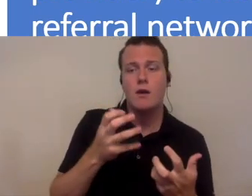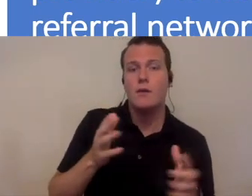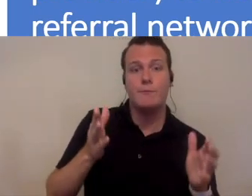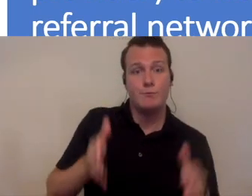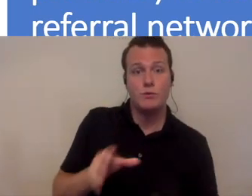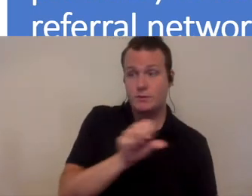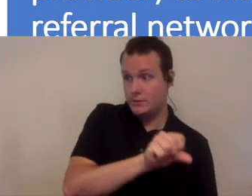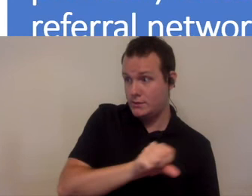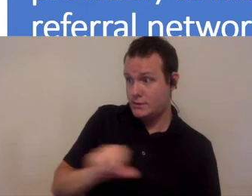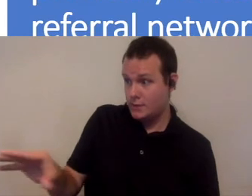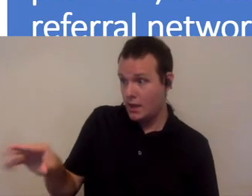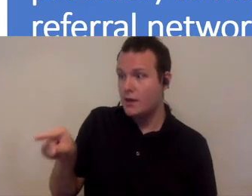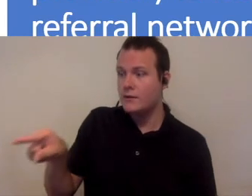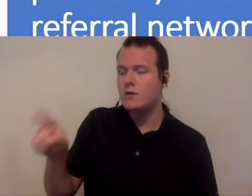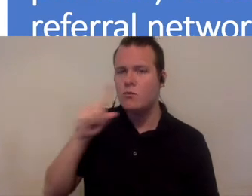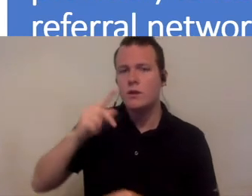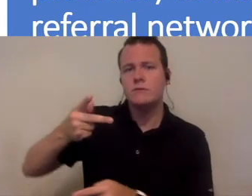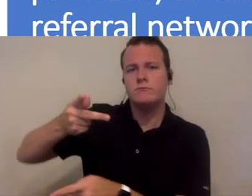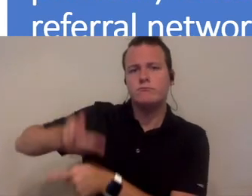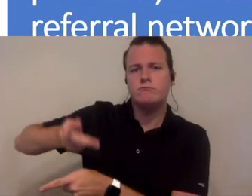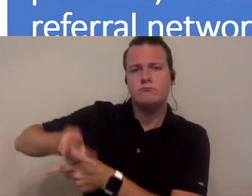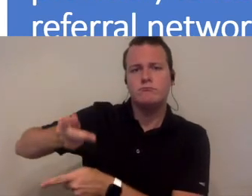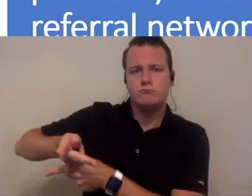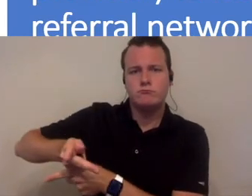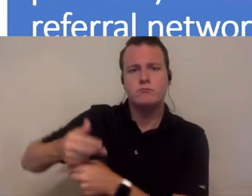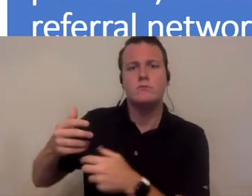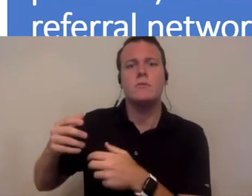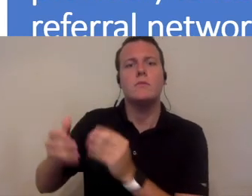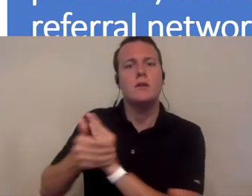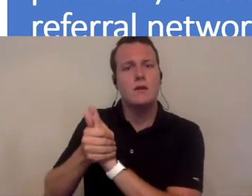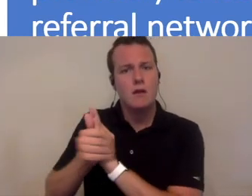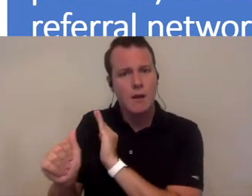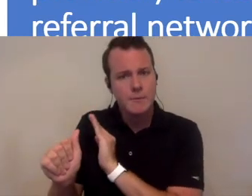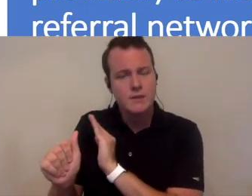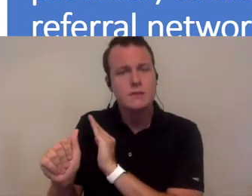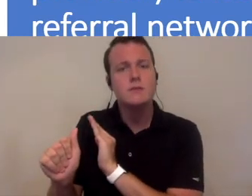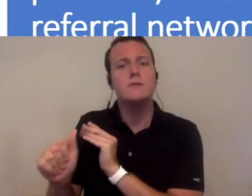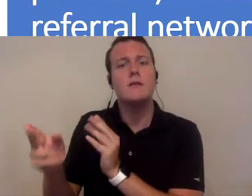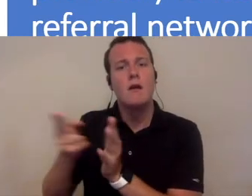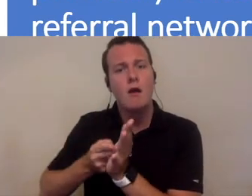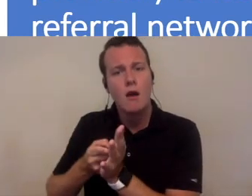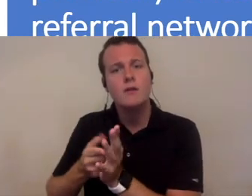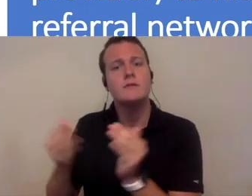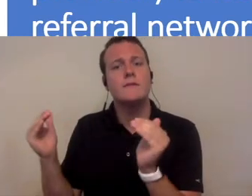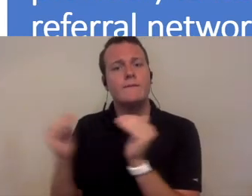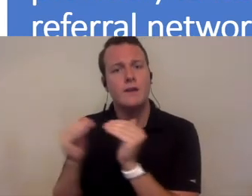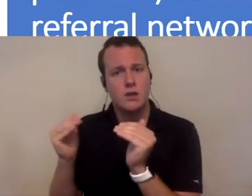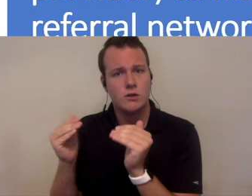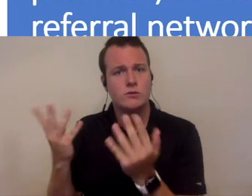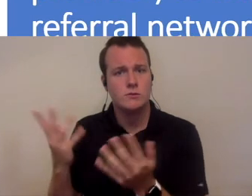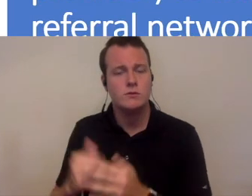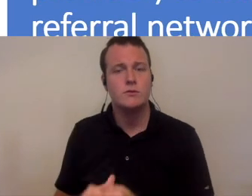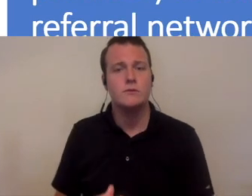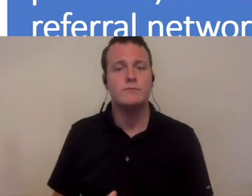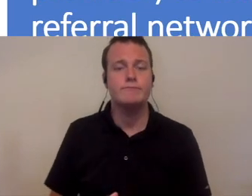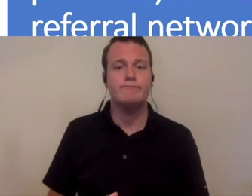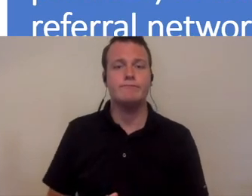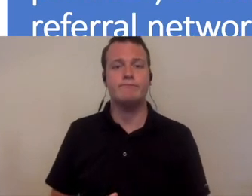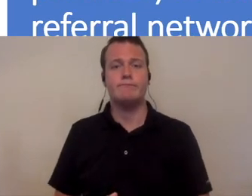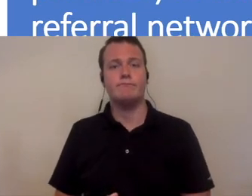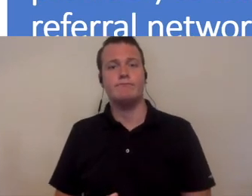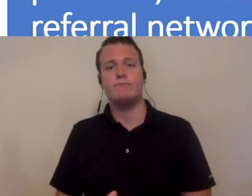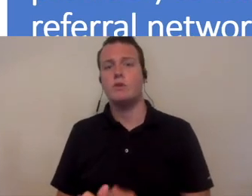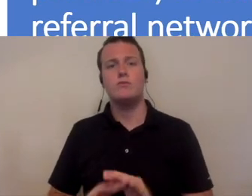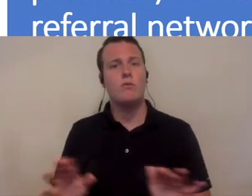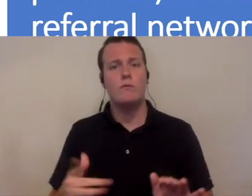their patients to will treat their patients in a competent manner. They'll be honest and fair with them. And so